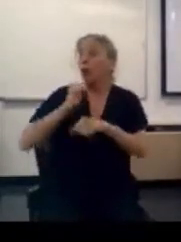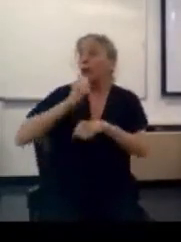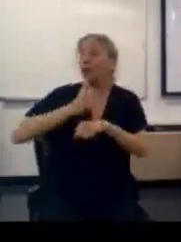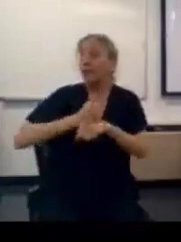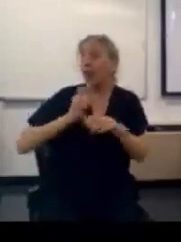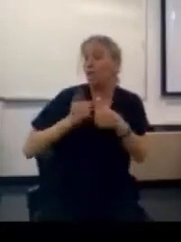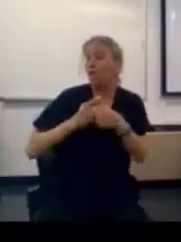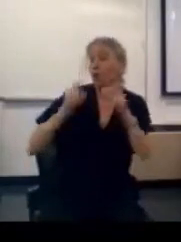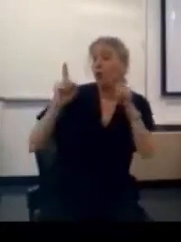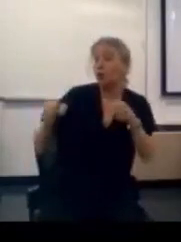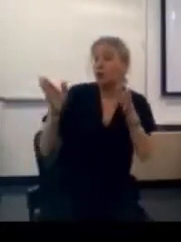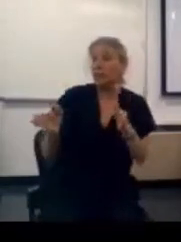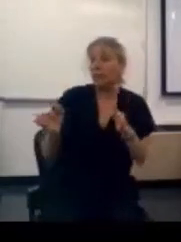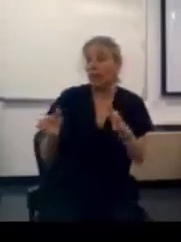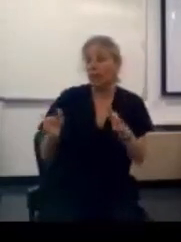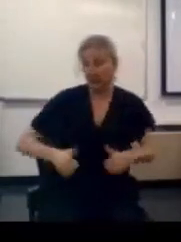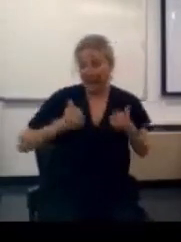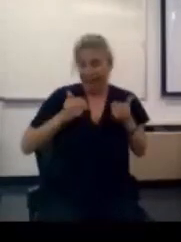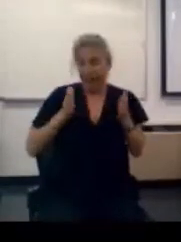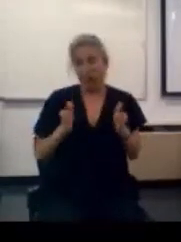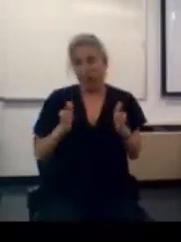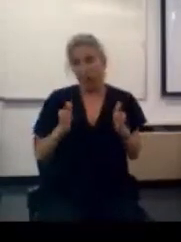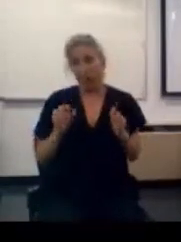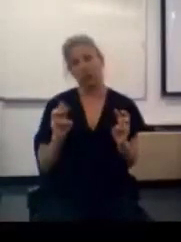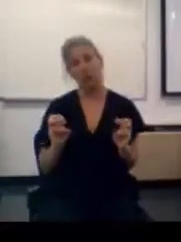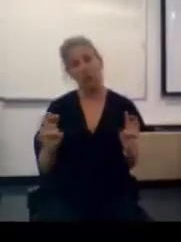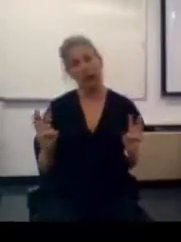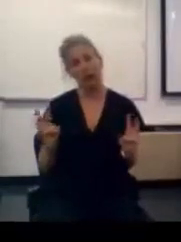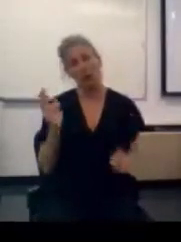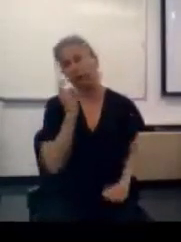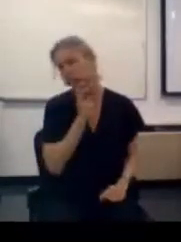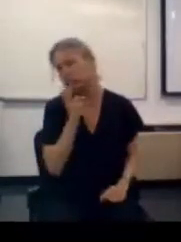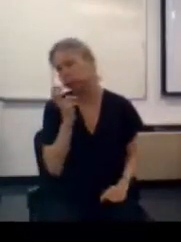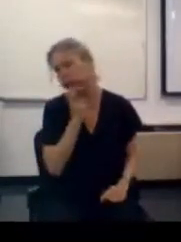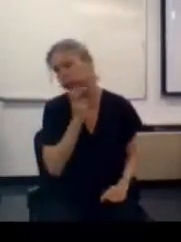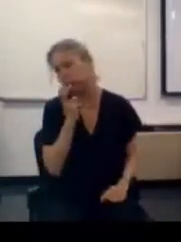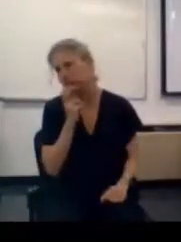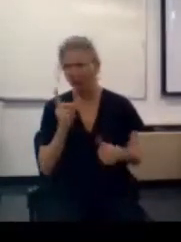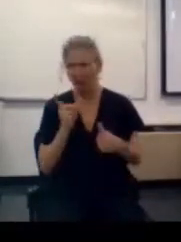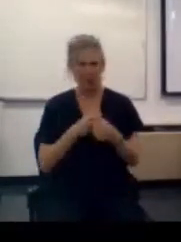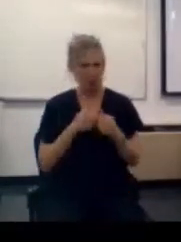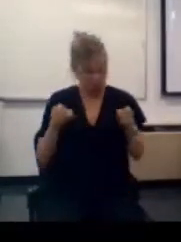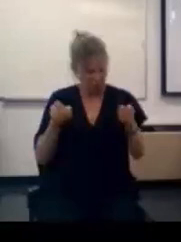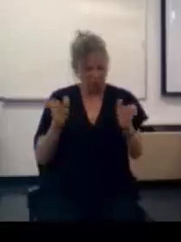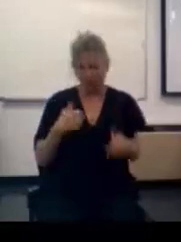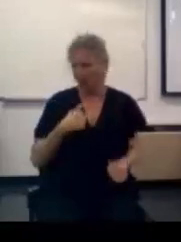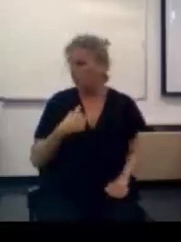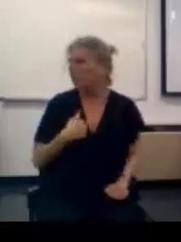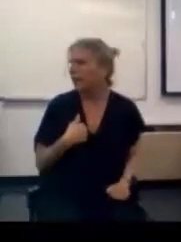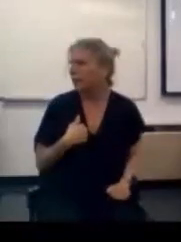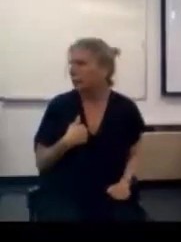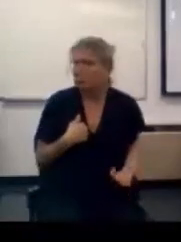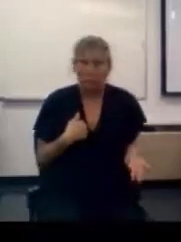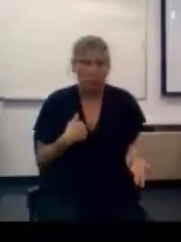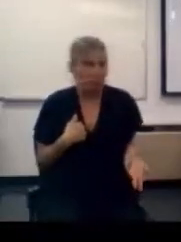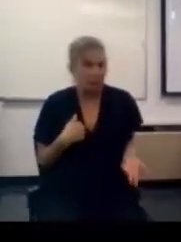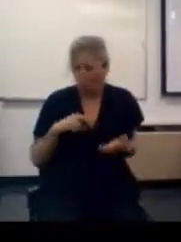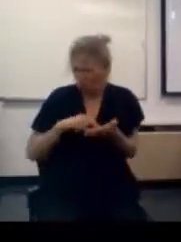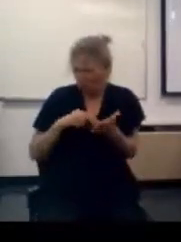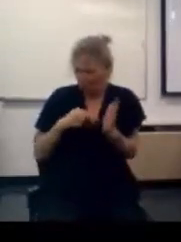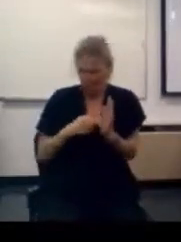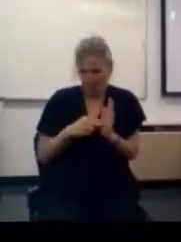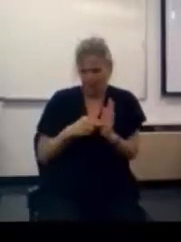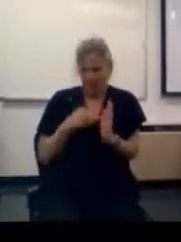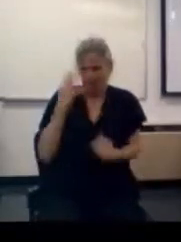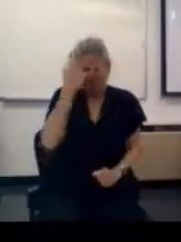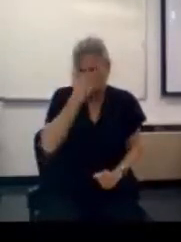first responders and survivors in the aftermath. Wow. First responder? I'm